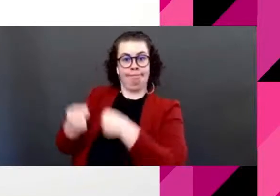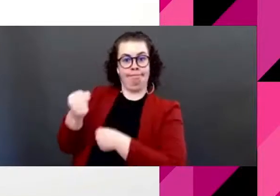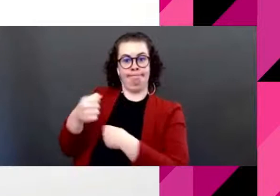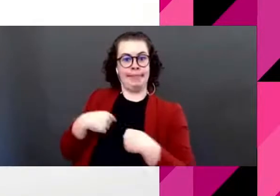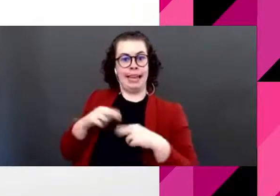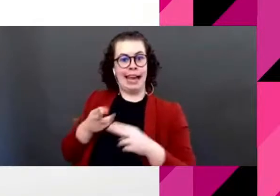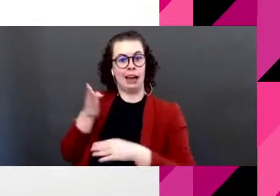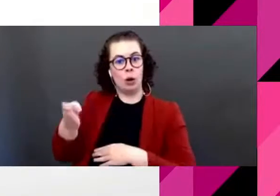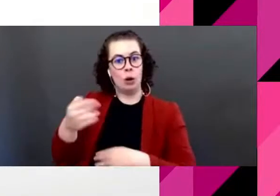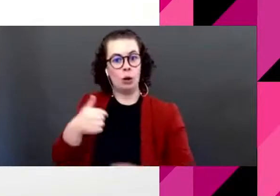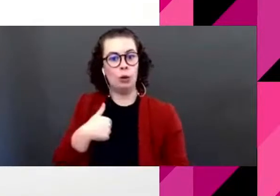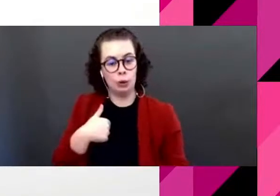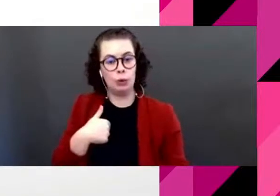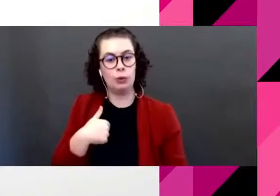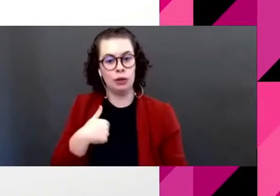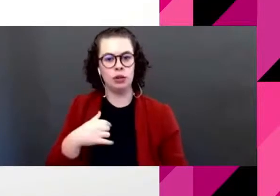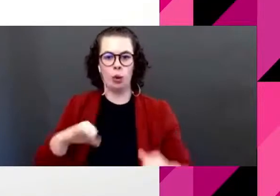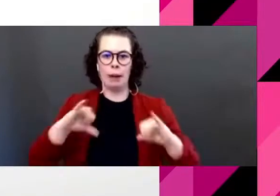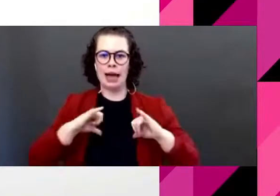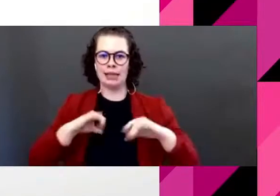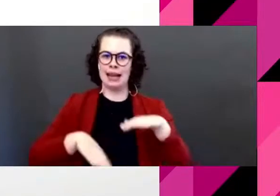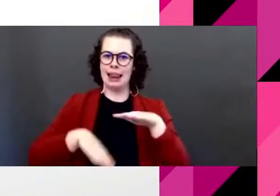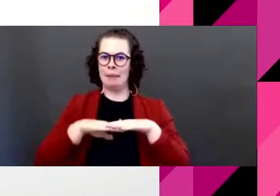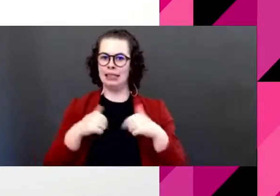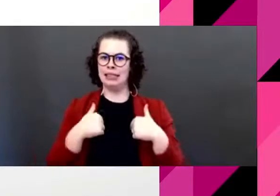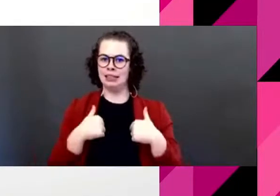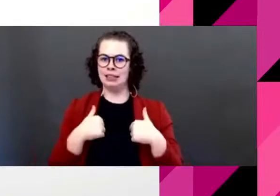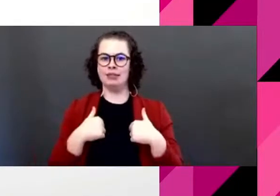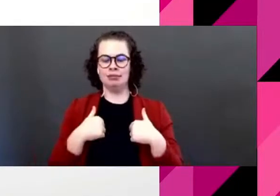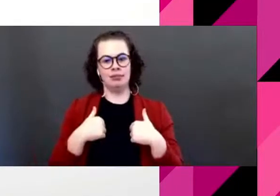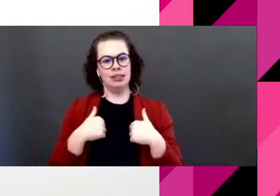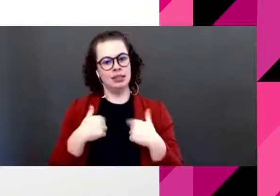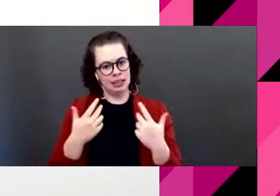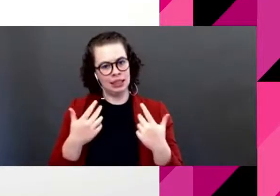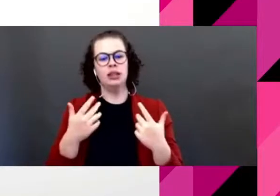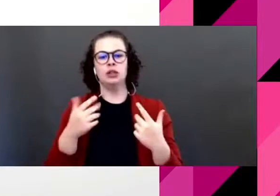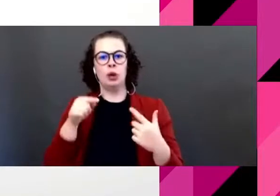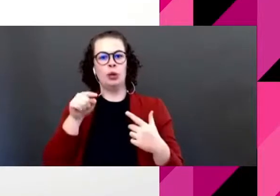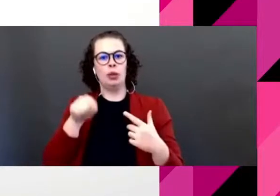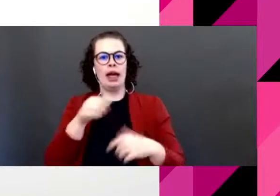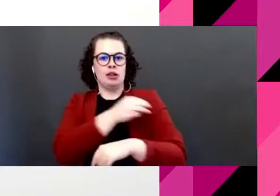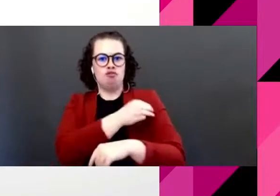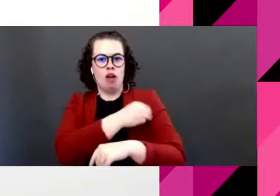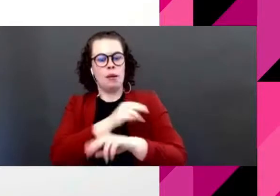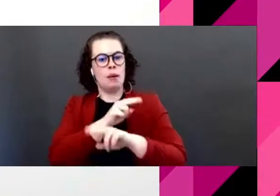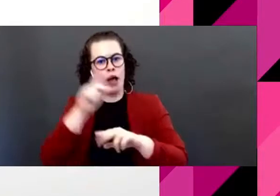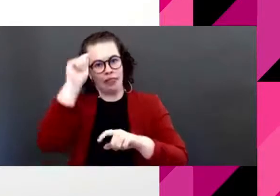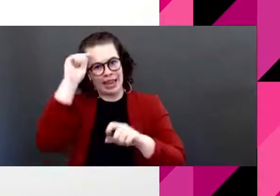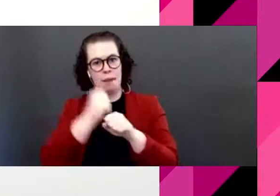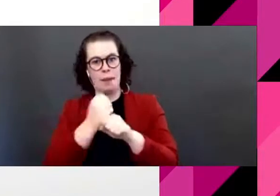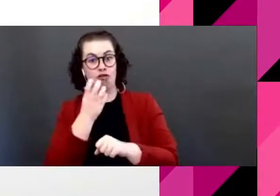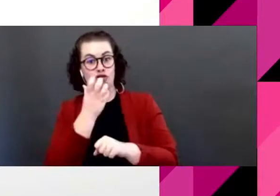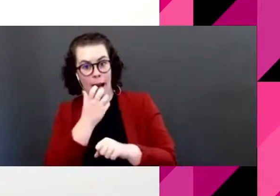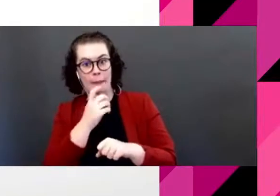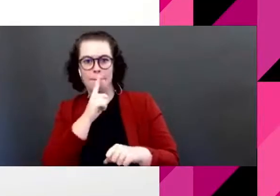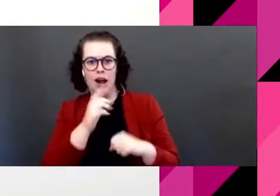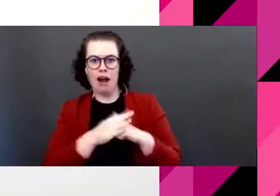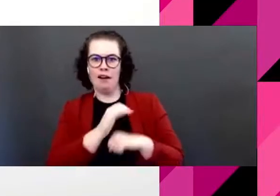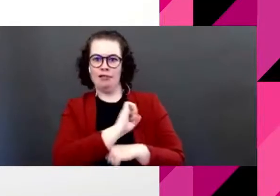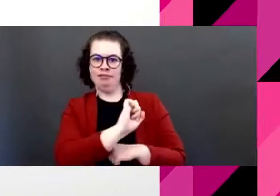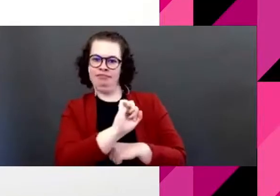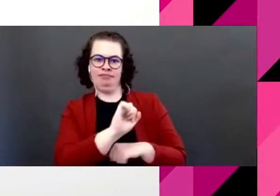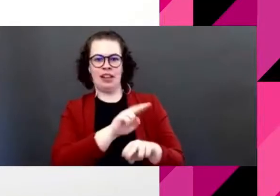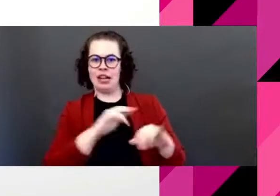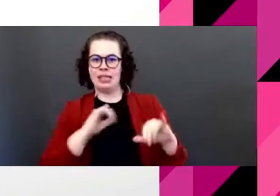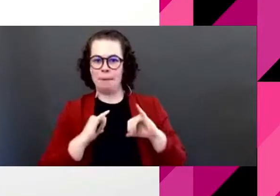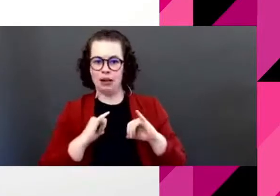capacity of an individual and of the individual and not on the objective elements of the crime, for instance. And of course, there is